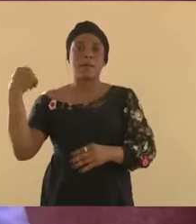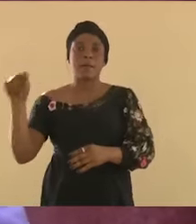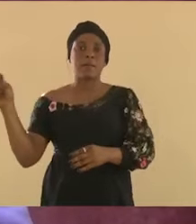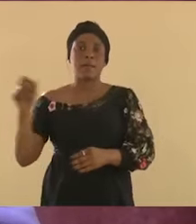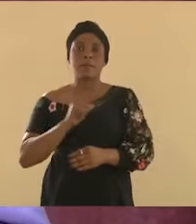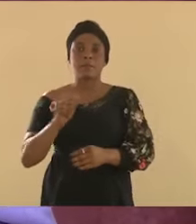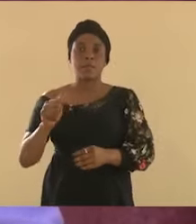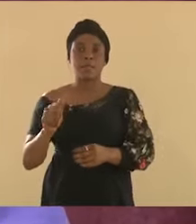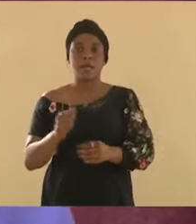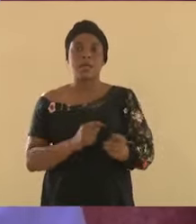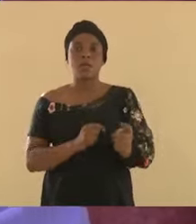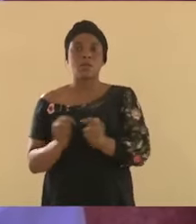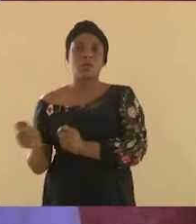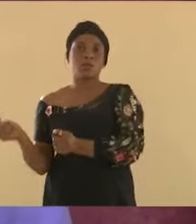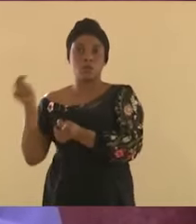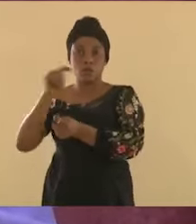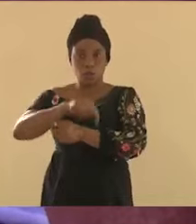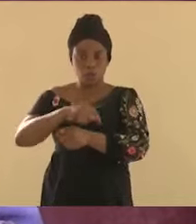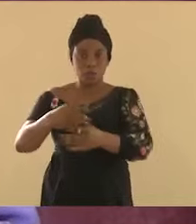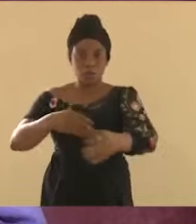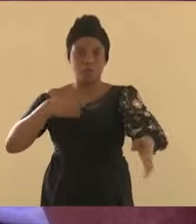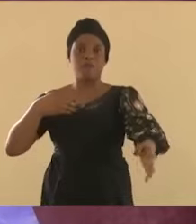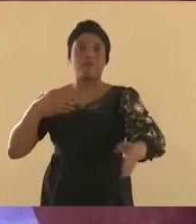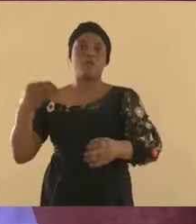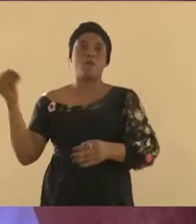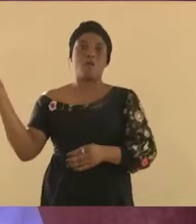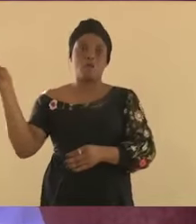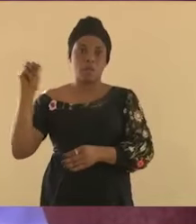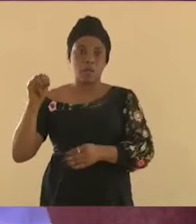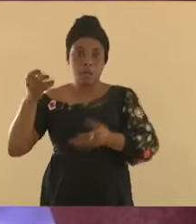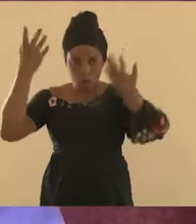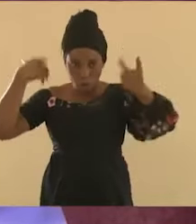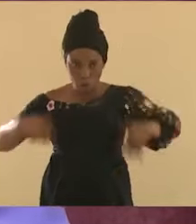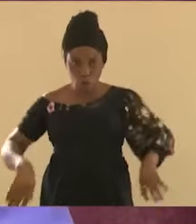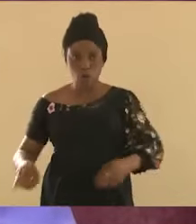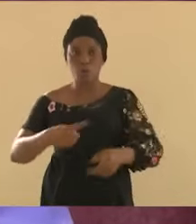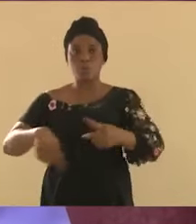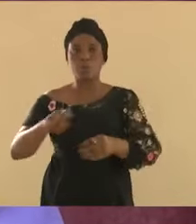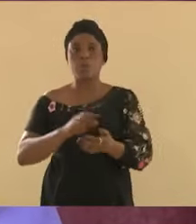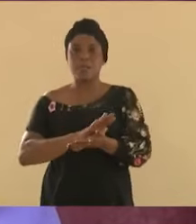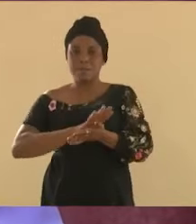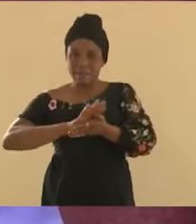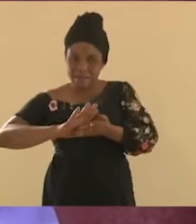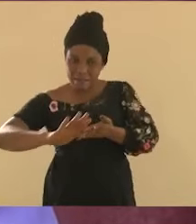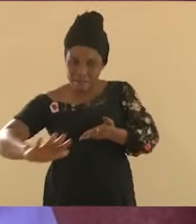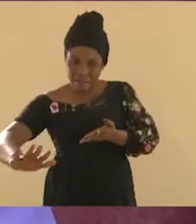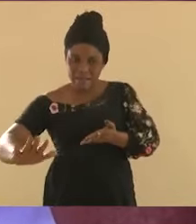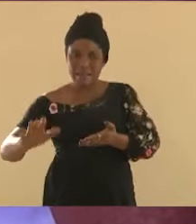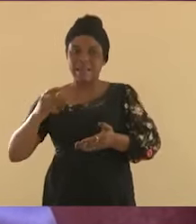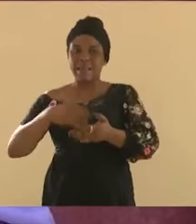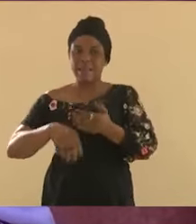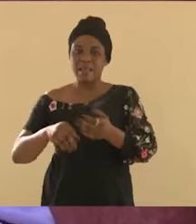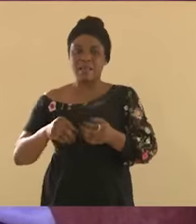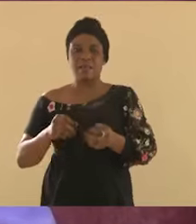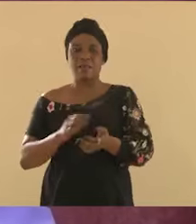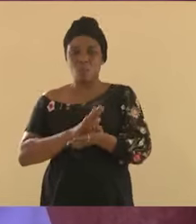themselves. And he was transfigured before them, and his garments became